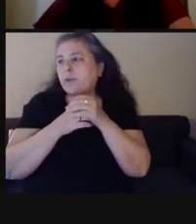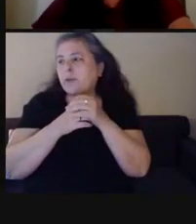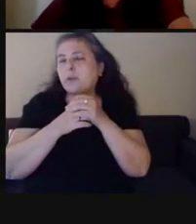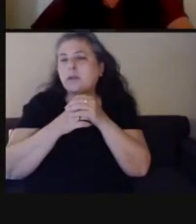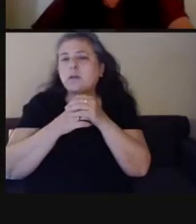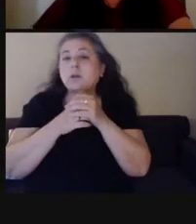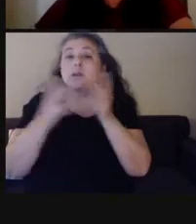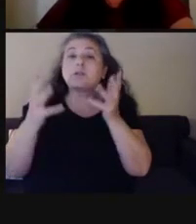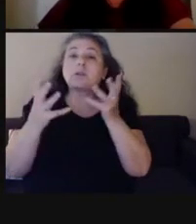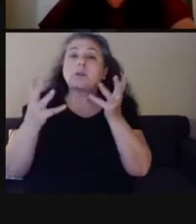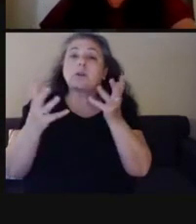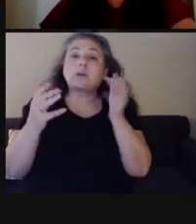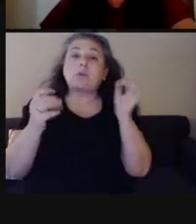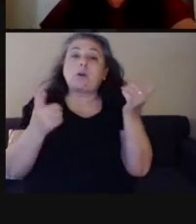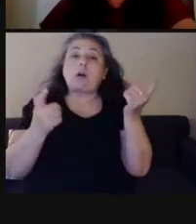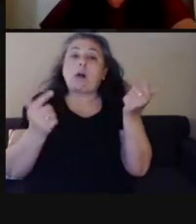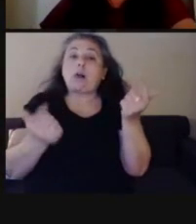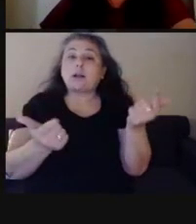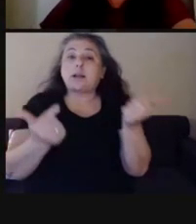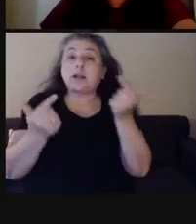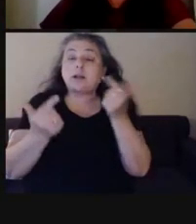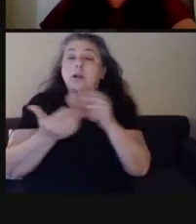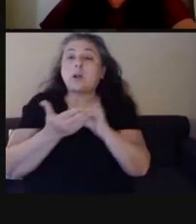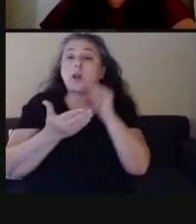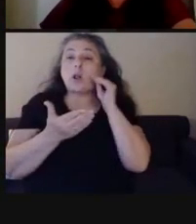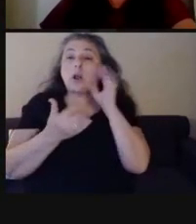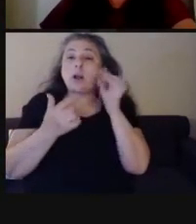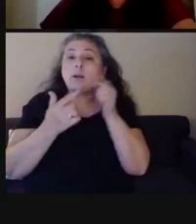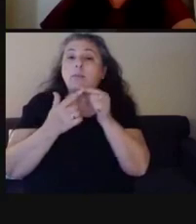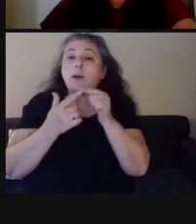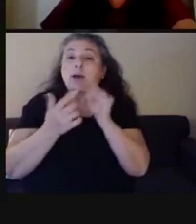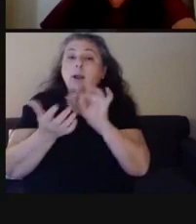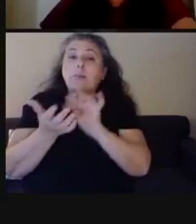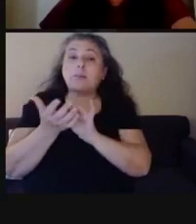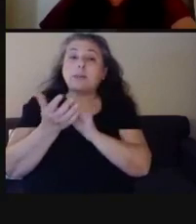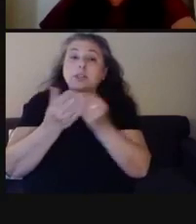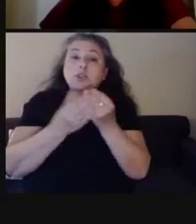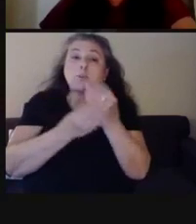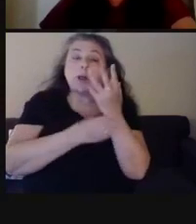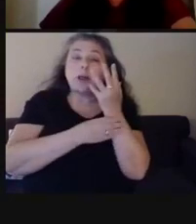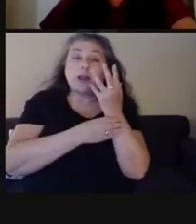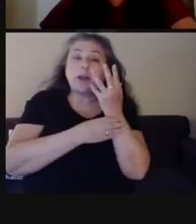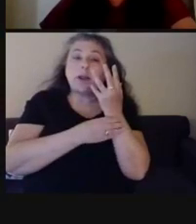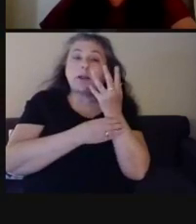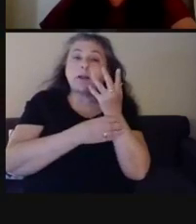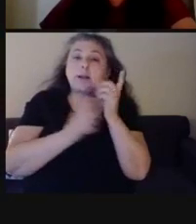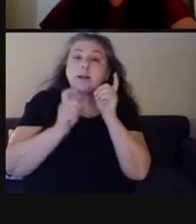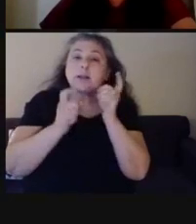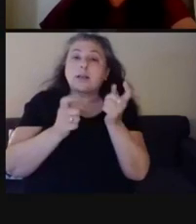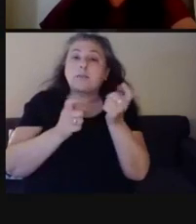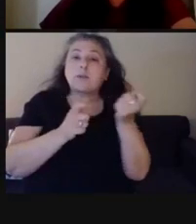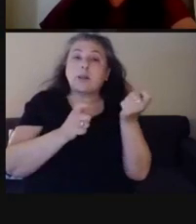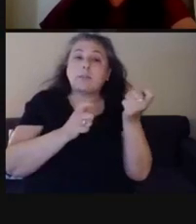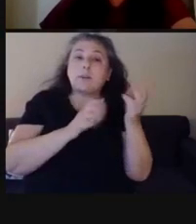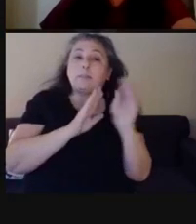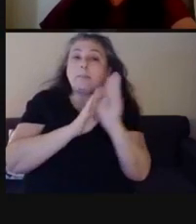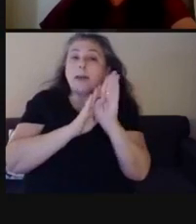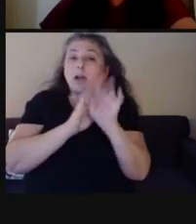And so you all came here to learn about medicinal plants. And so I gave you a little bit of background.